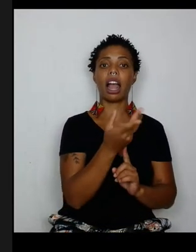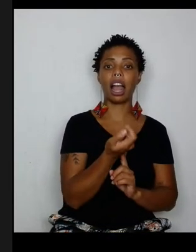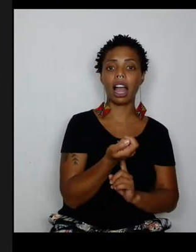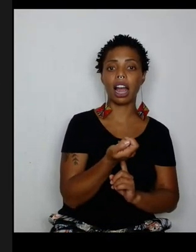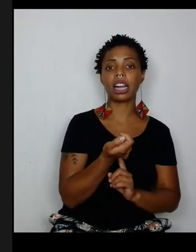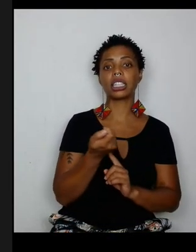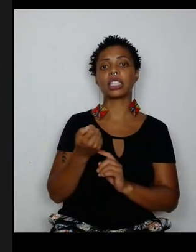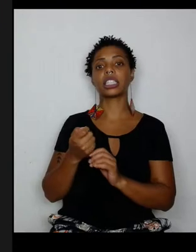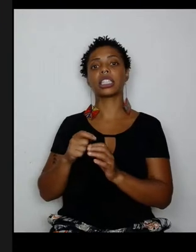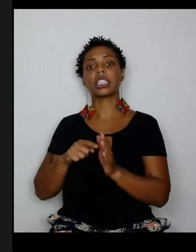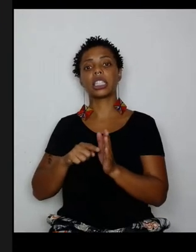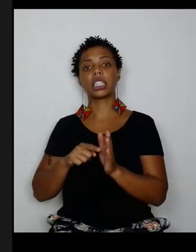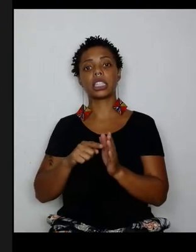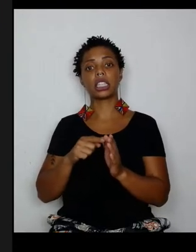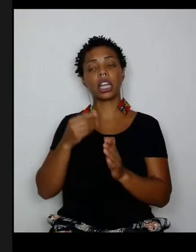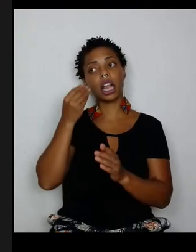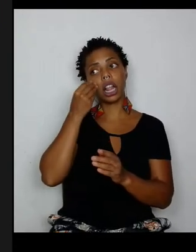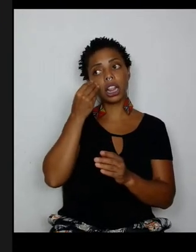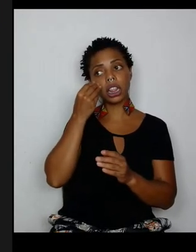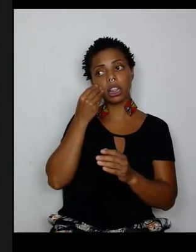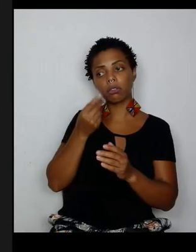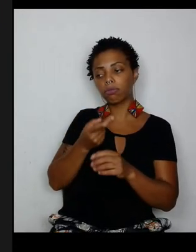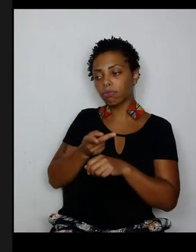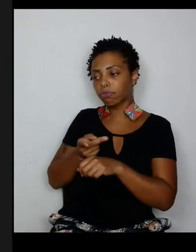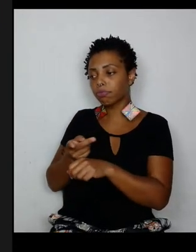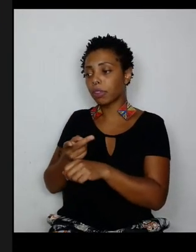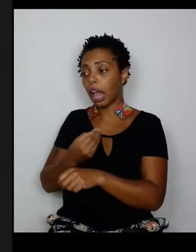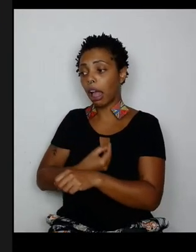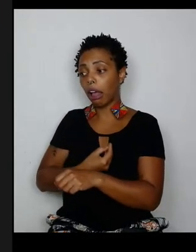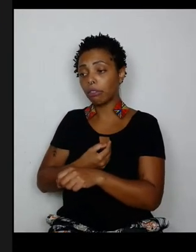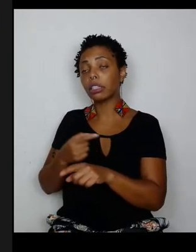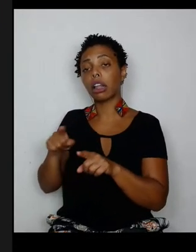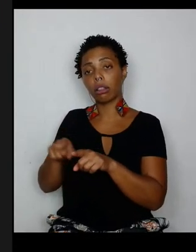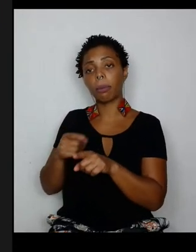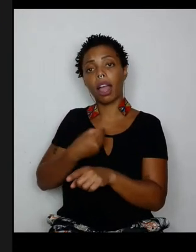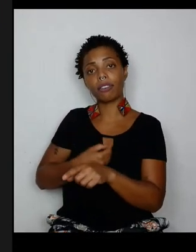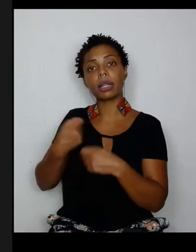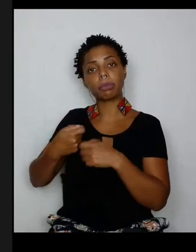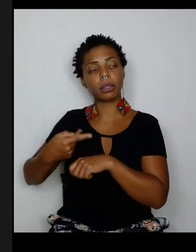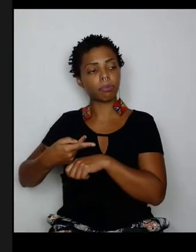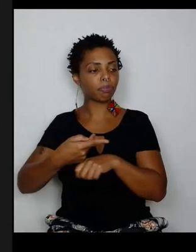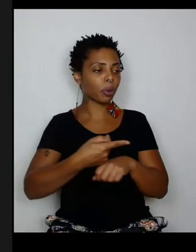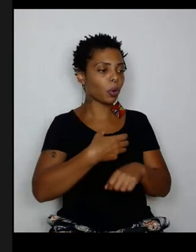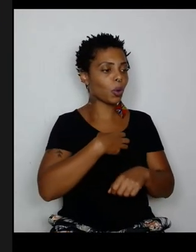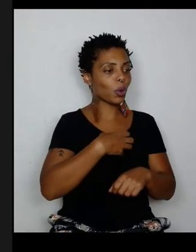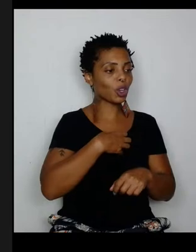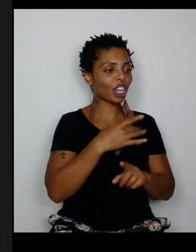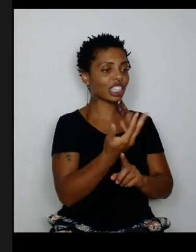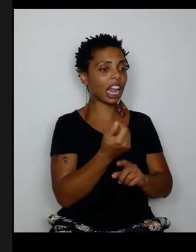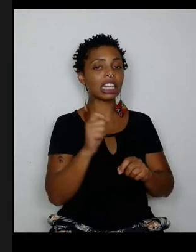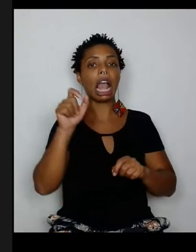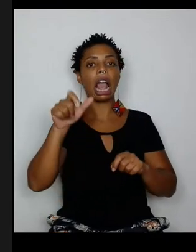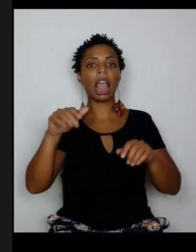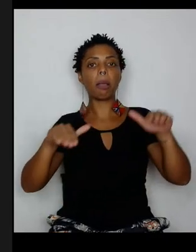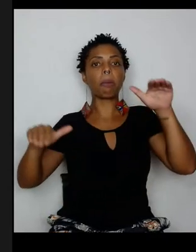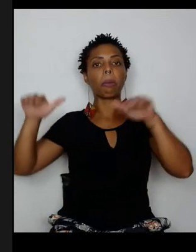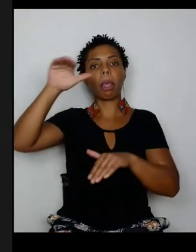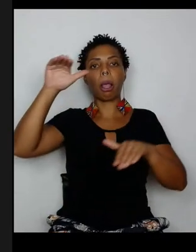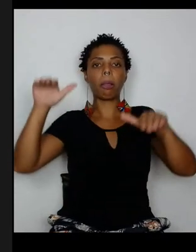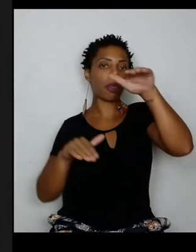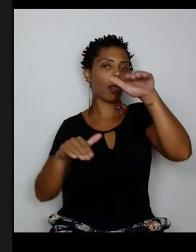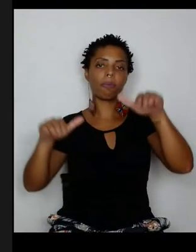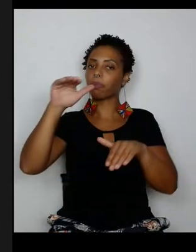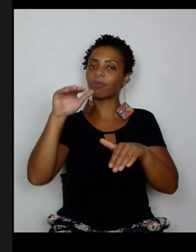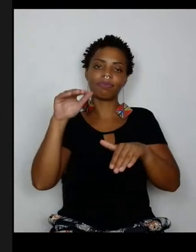art it's impossible to hierarchize one versus the other so i i acknowledge the point that you're making abigail and i think